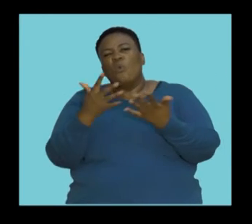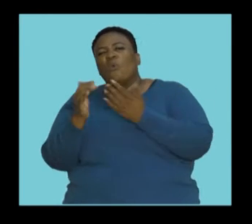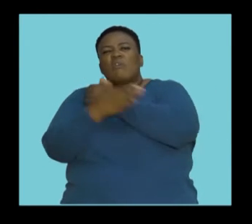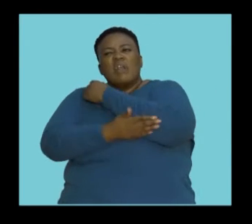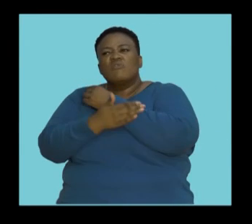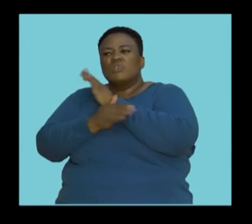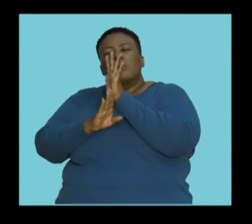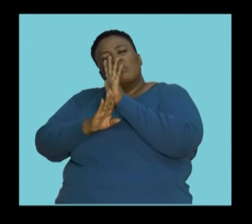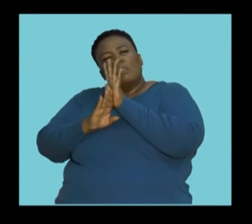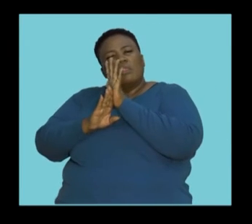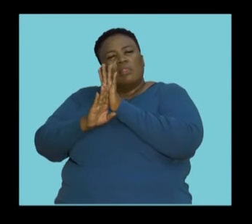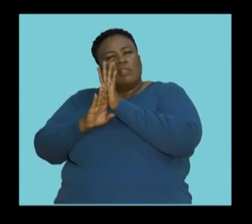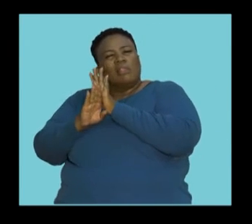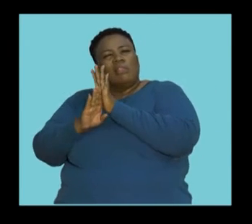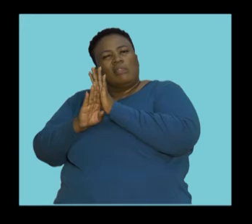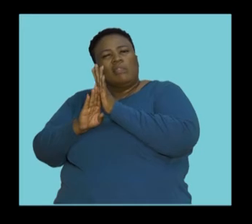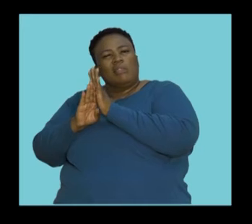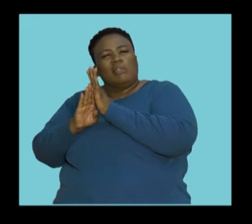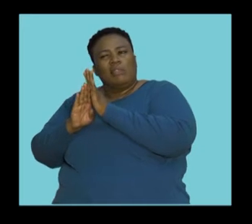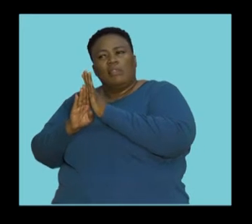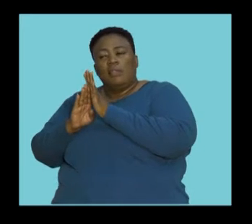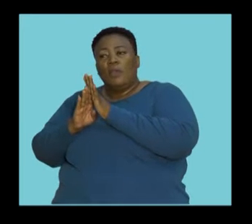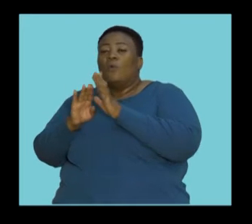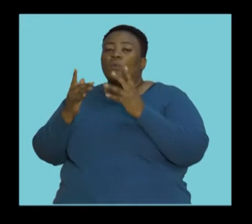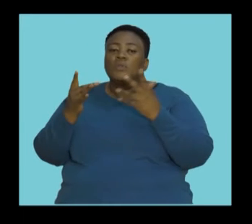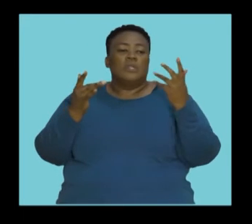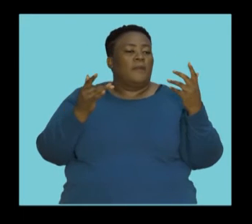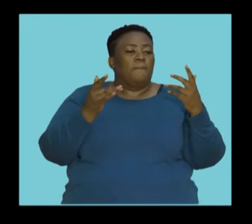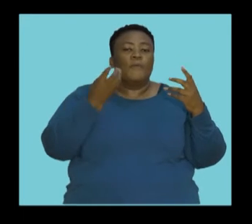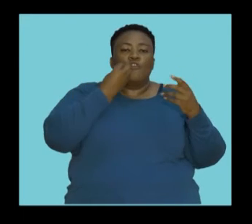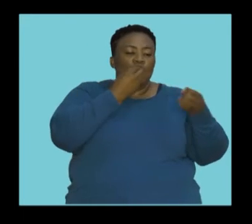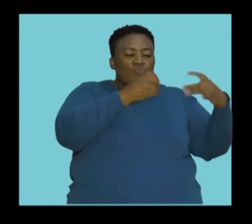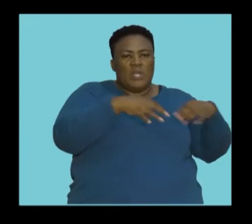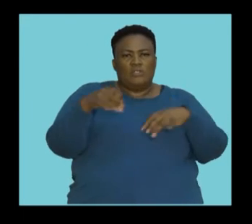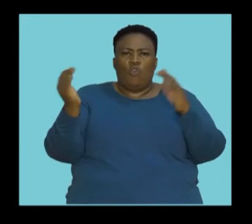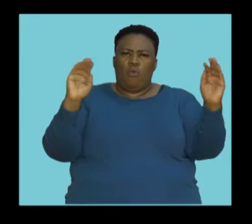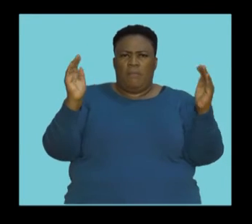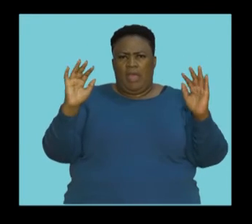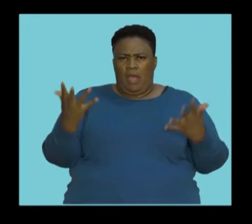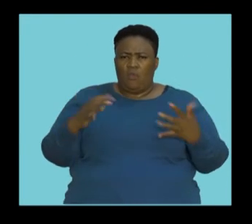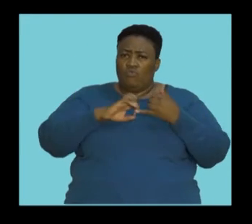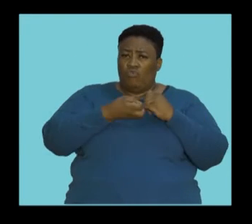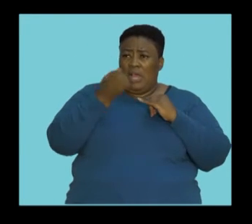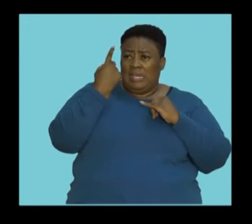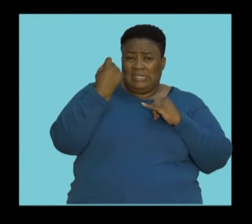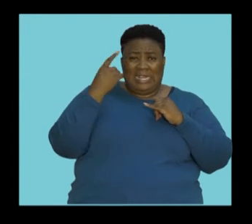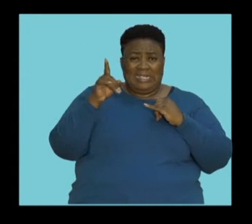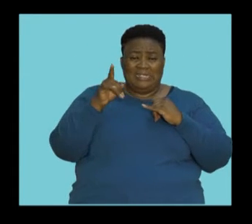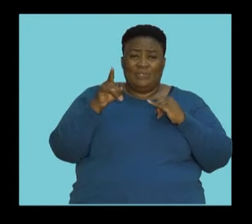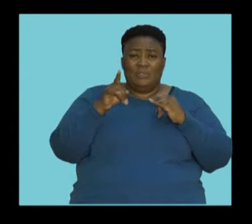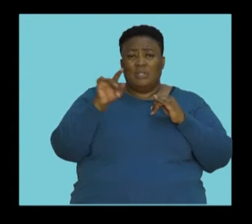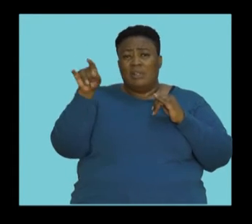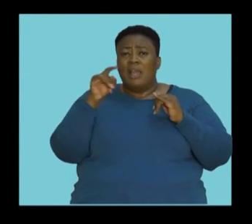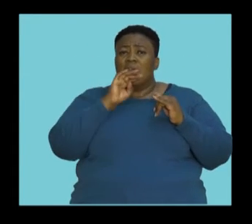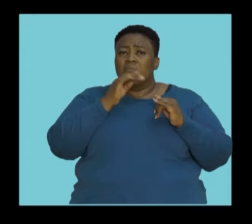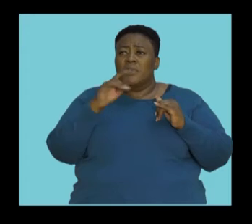and how the pre-harvest, post-harvest, and the food wastage are compared. So let's try and understand what this graph